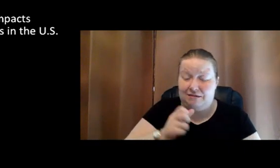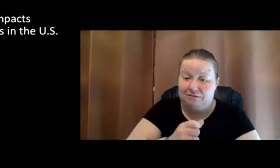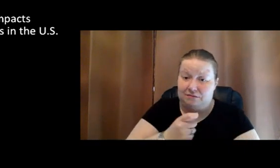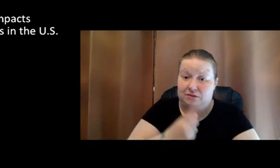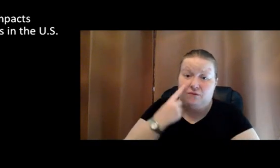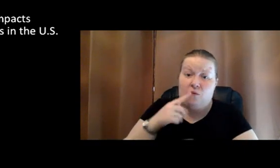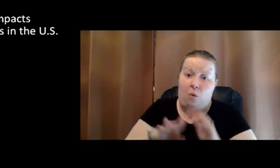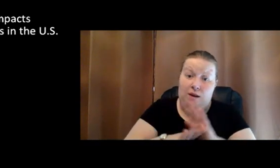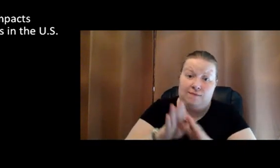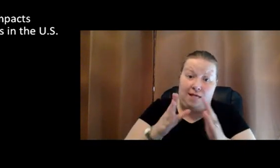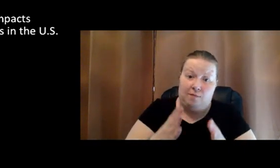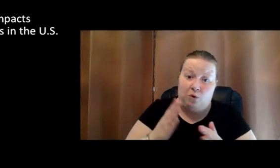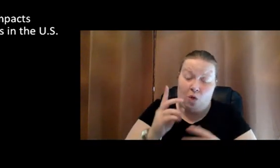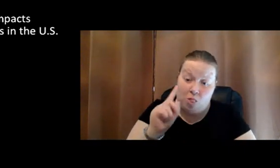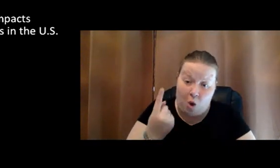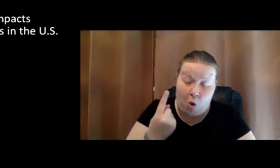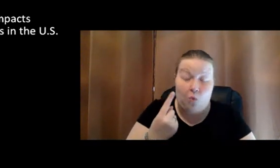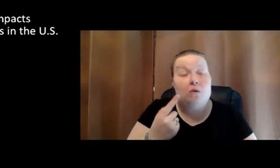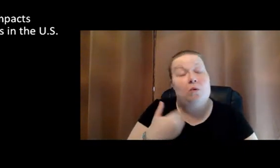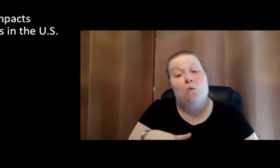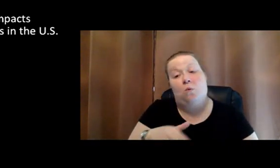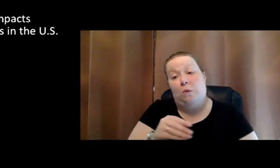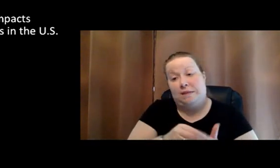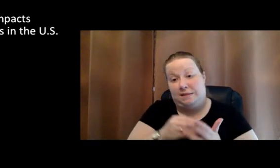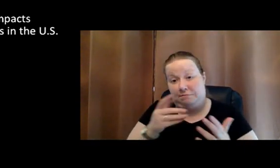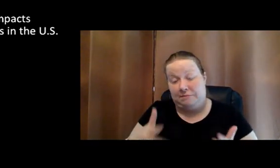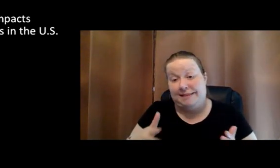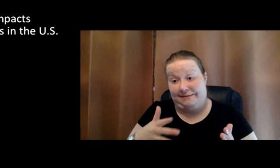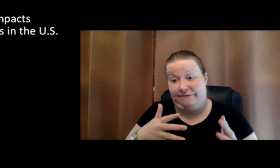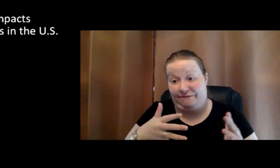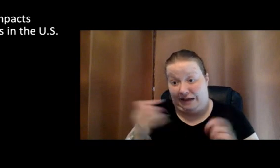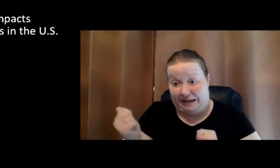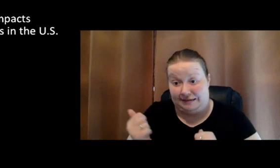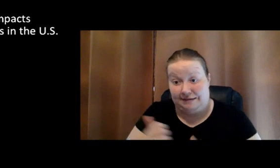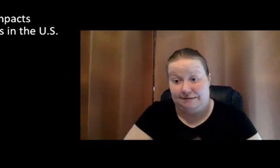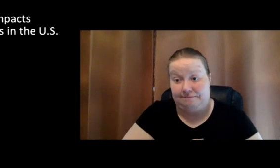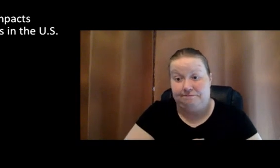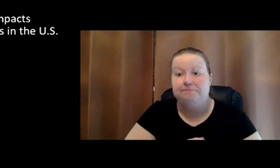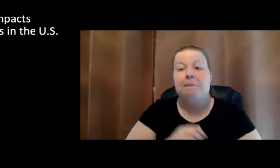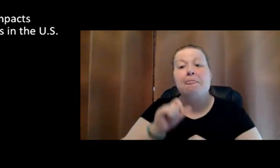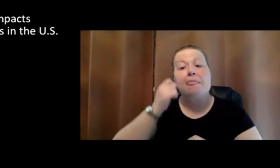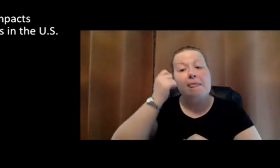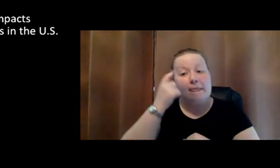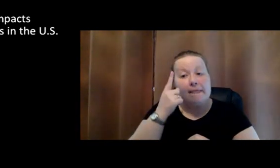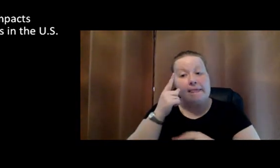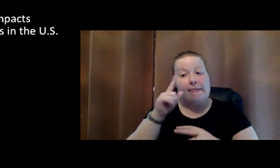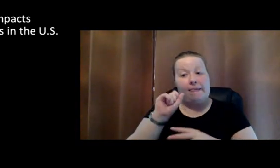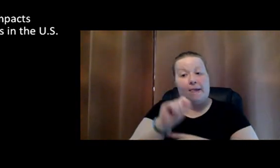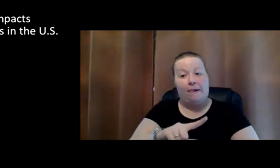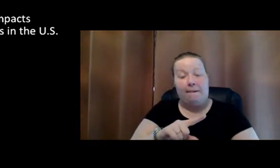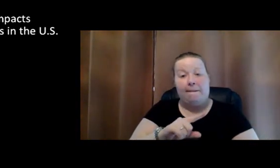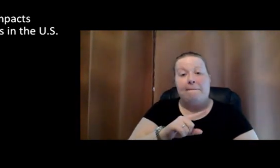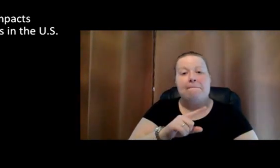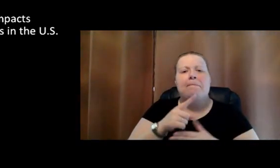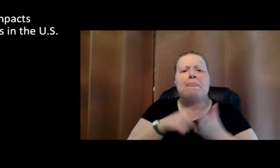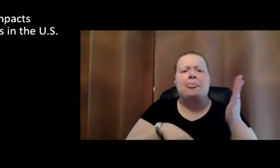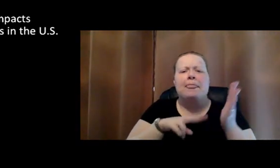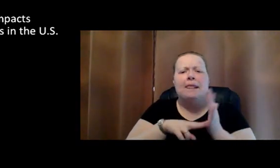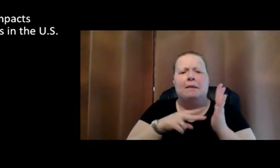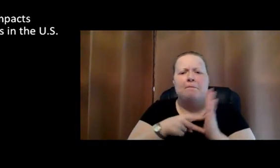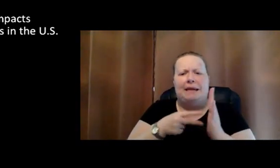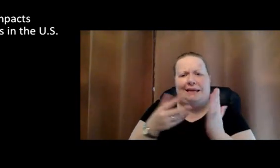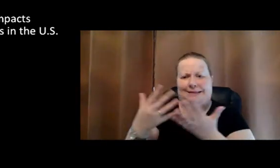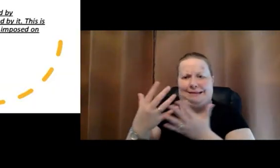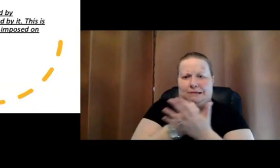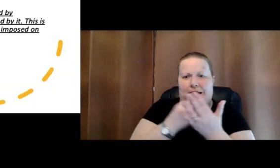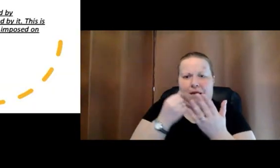gets pretty expensive pretty dang fast. So, but the question is, what does it even mean to sort of gather